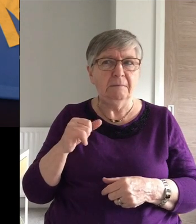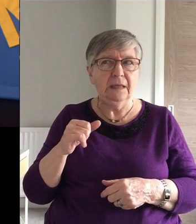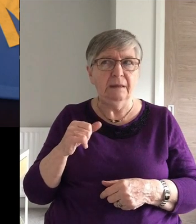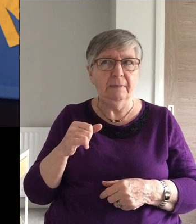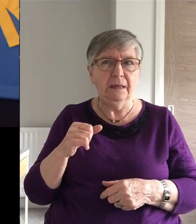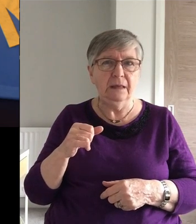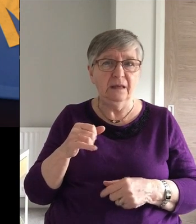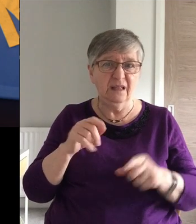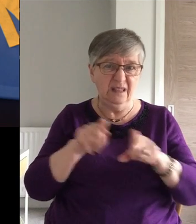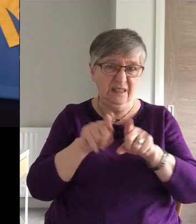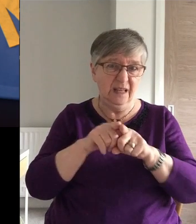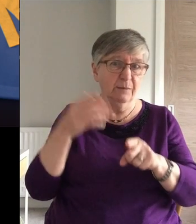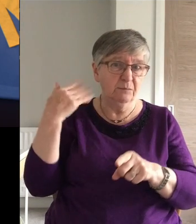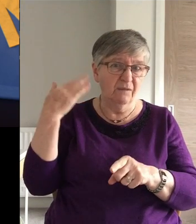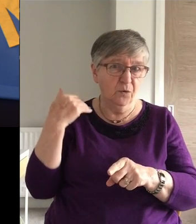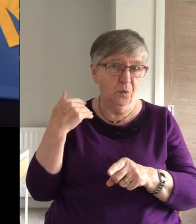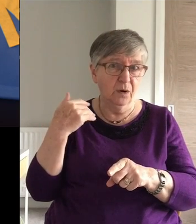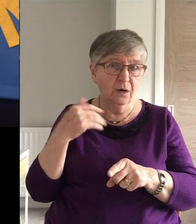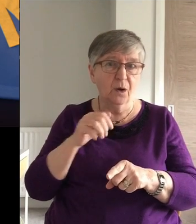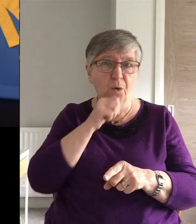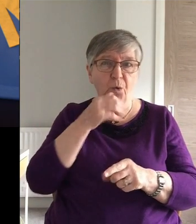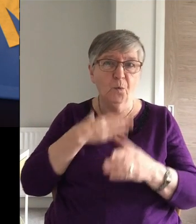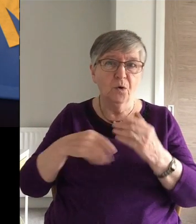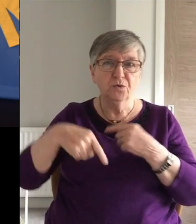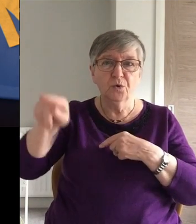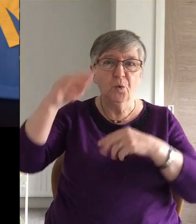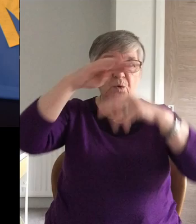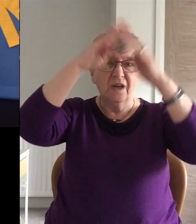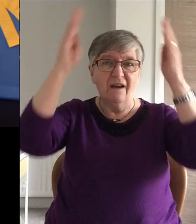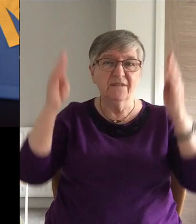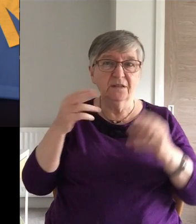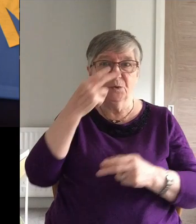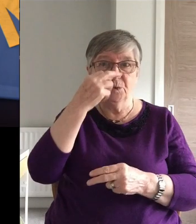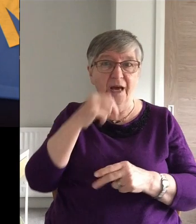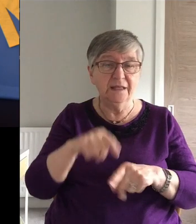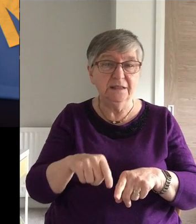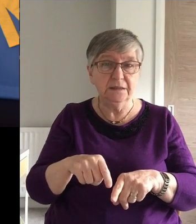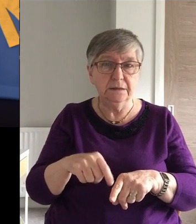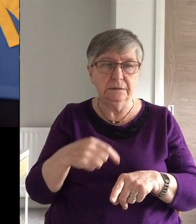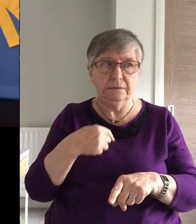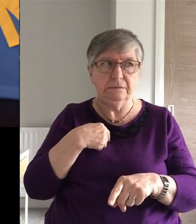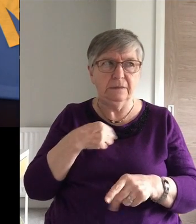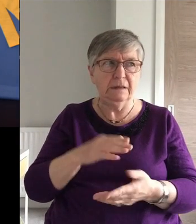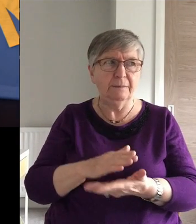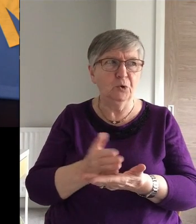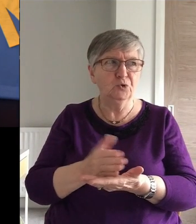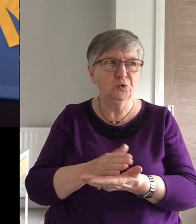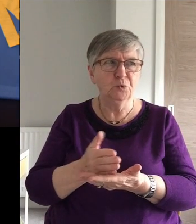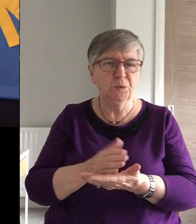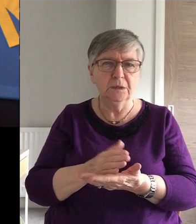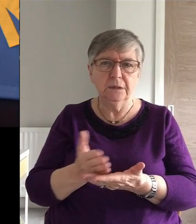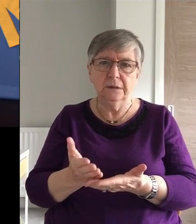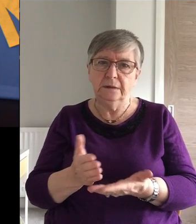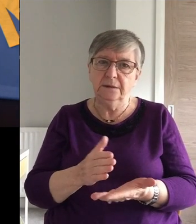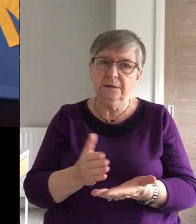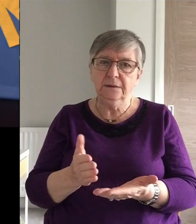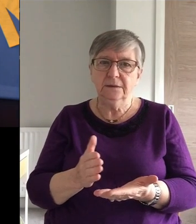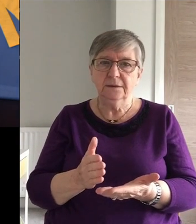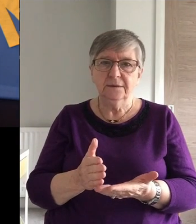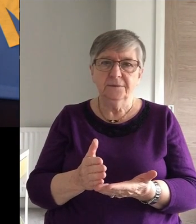Well, maybe it's a bit like being asked about going to heaven tonight. I'm not so sure about that.